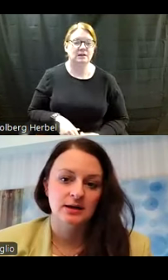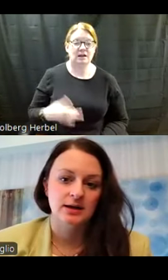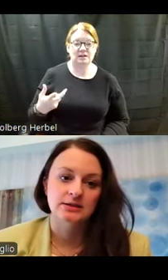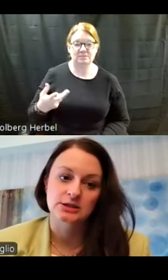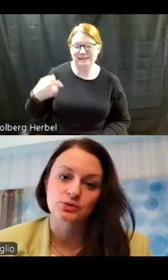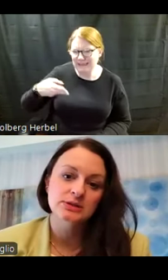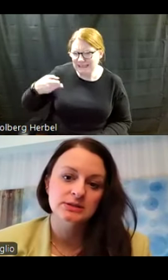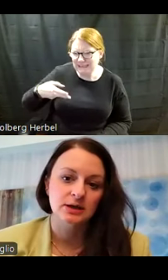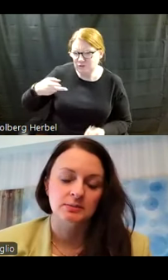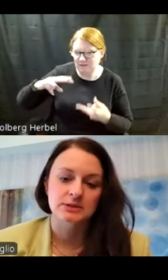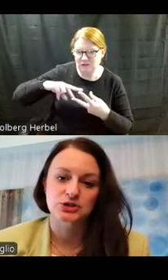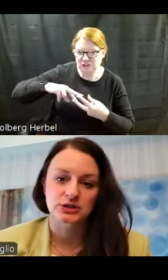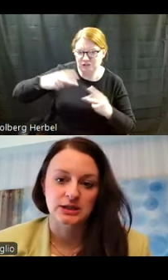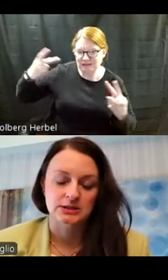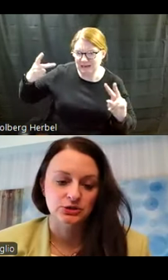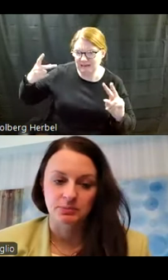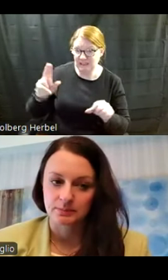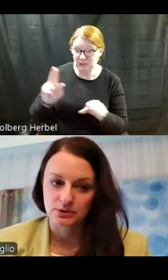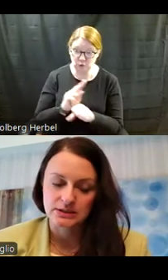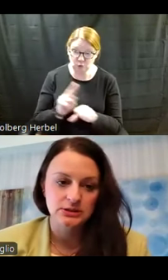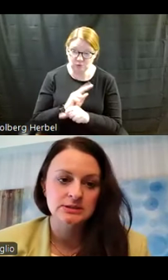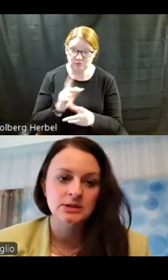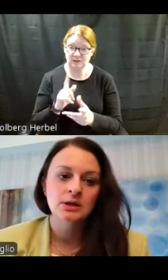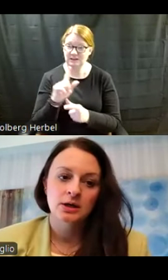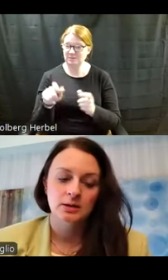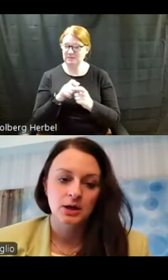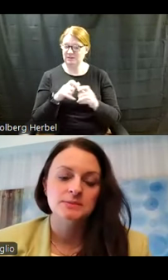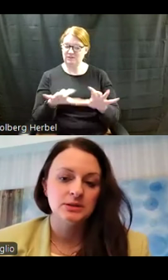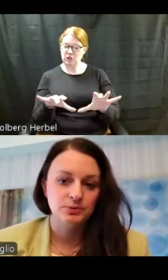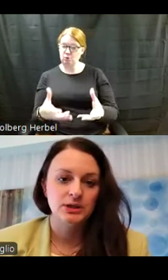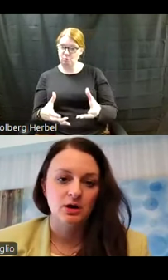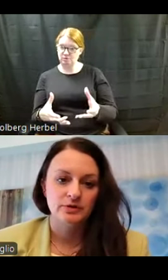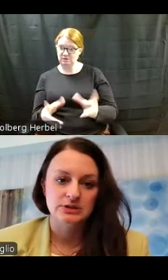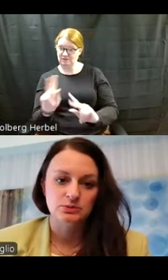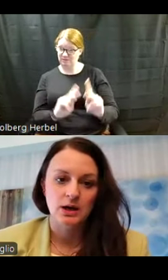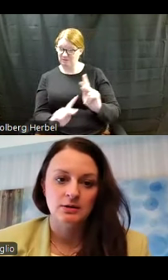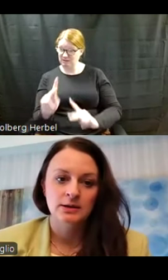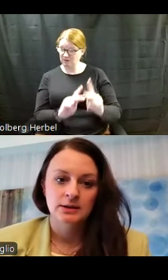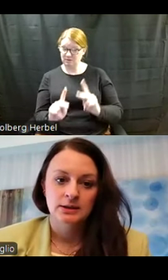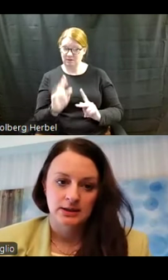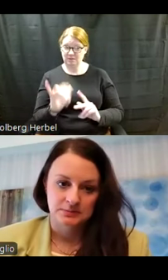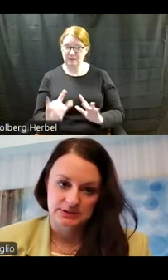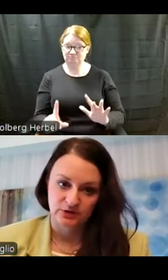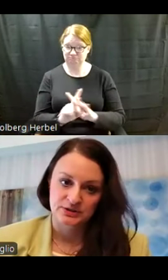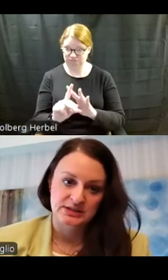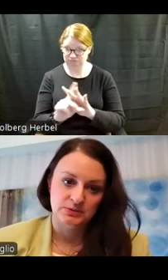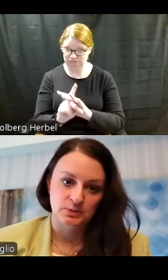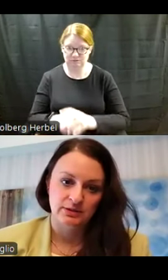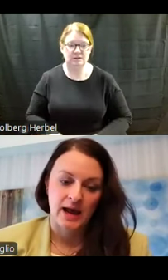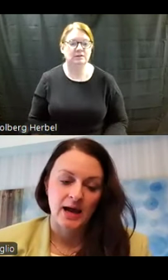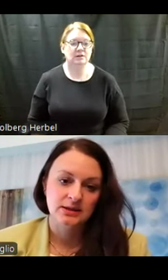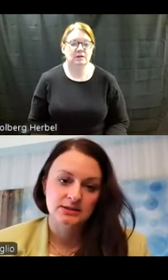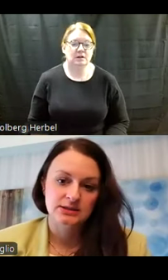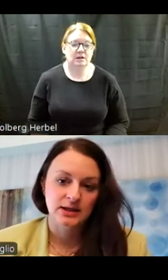genetics and its use, especially in certain populations, comes up pretty often as well. Difficulties